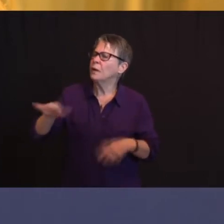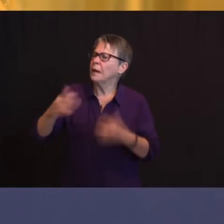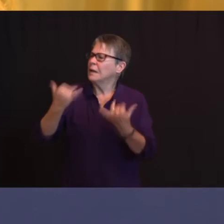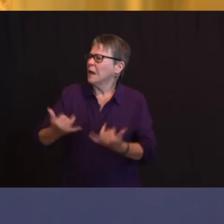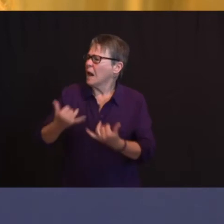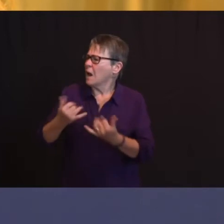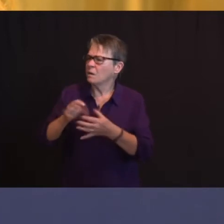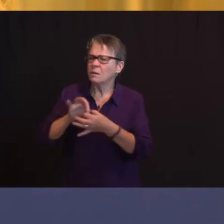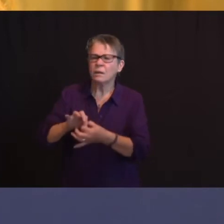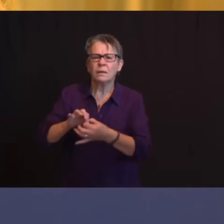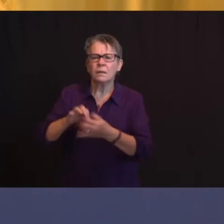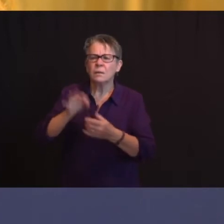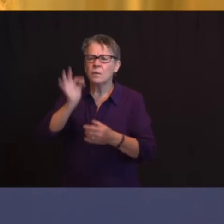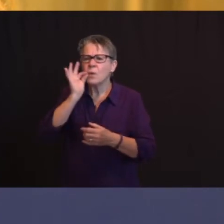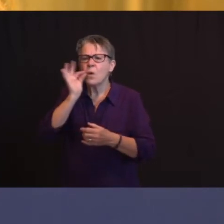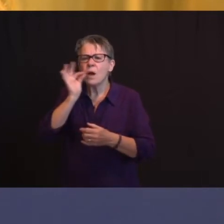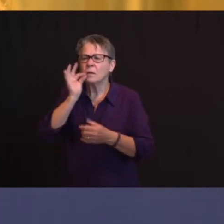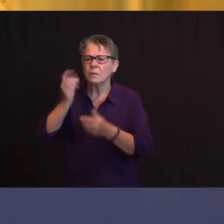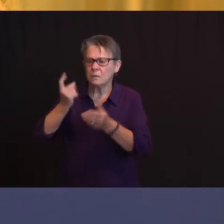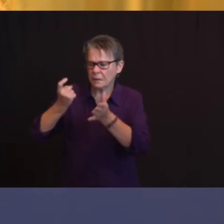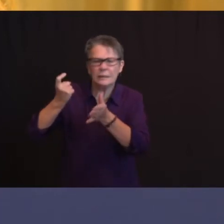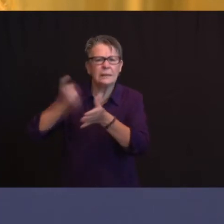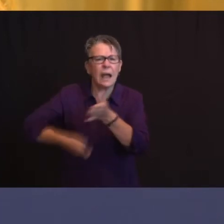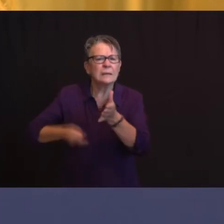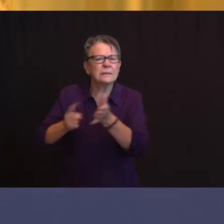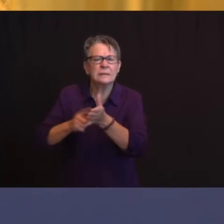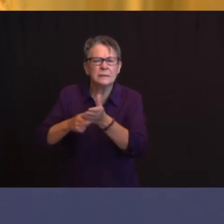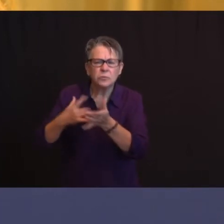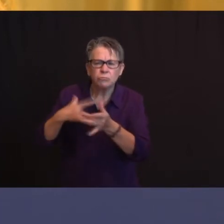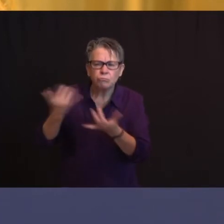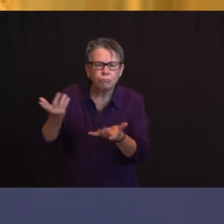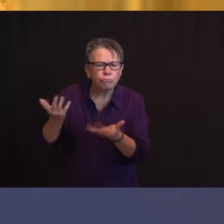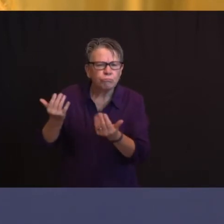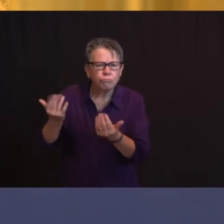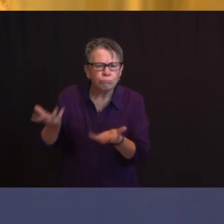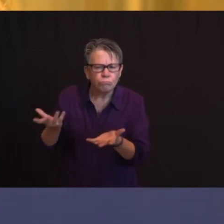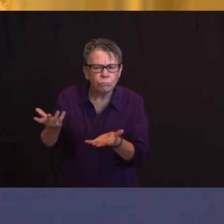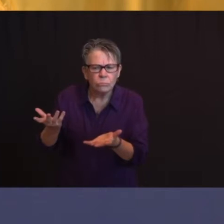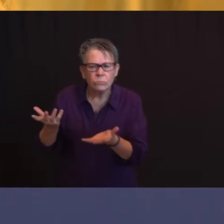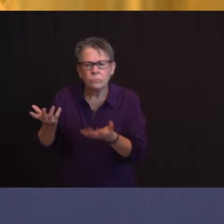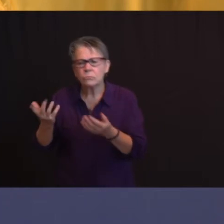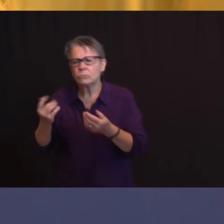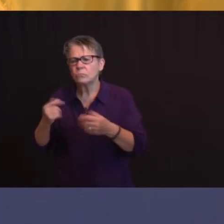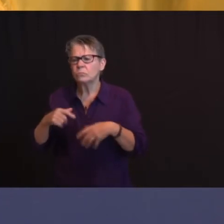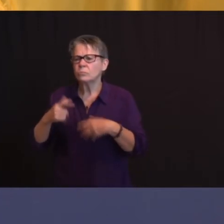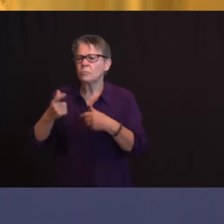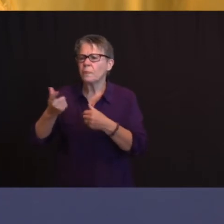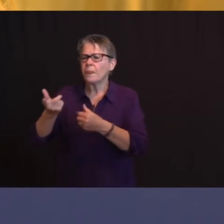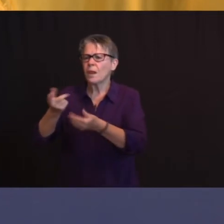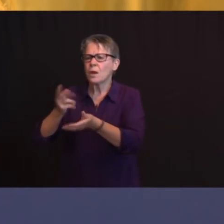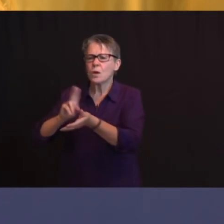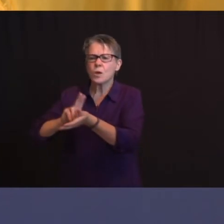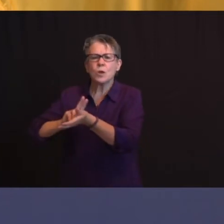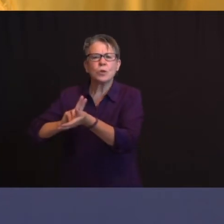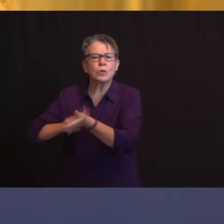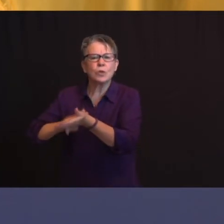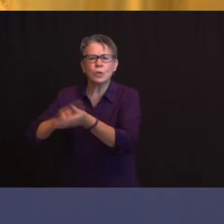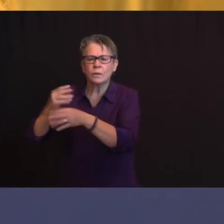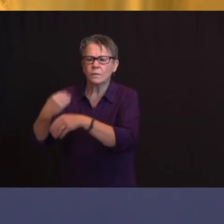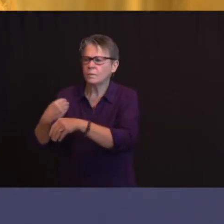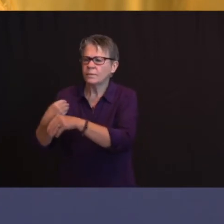Virtua nurse and healthcare union HPAE have told NJ Spotlight News that Virtua is asking nurses who tested positive